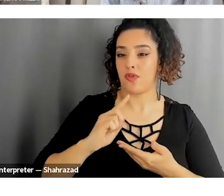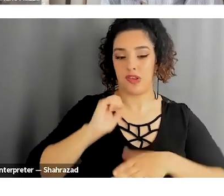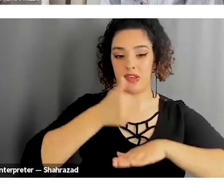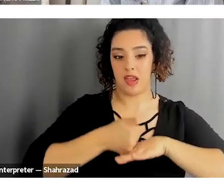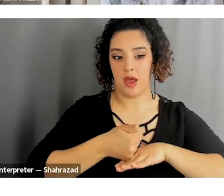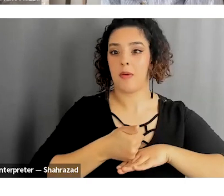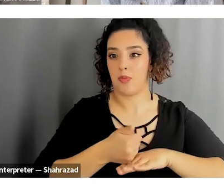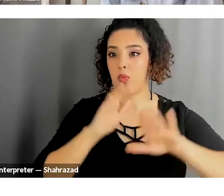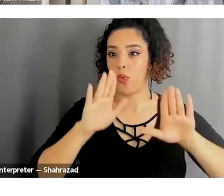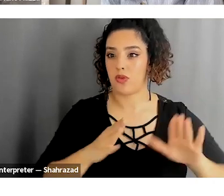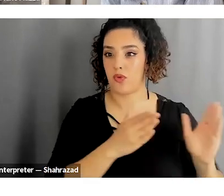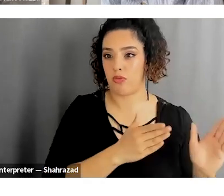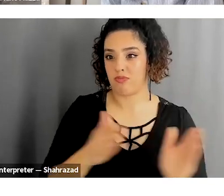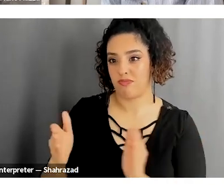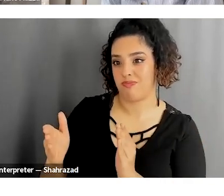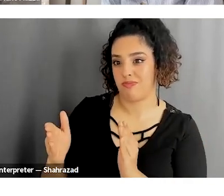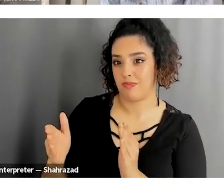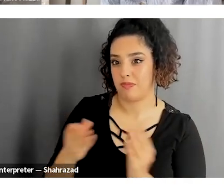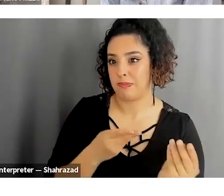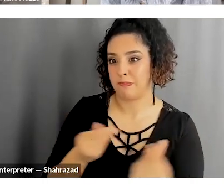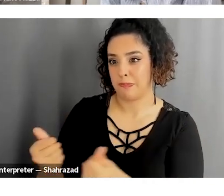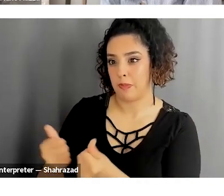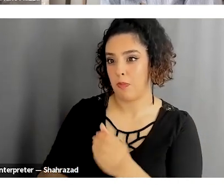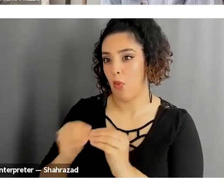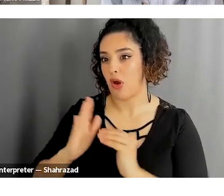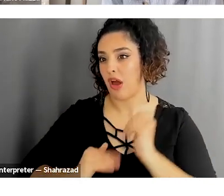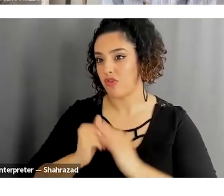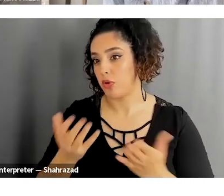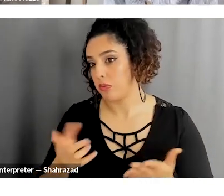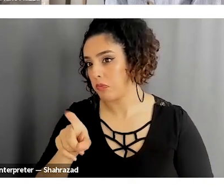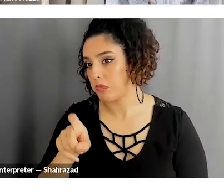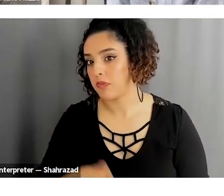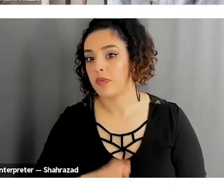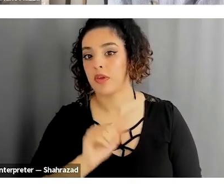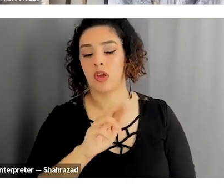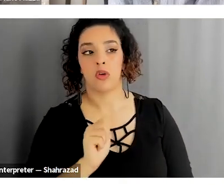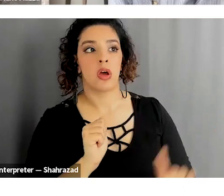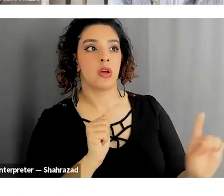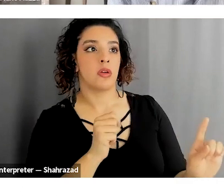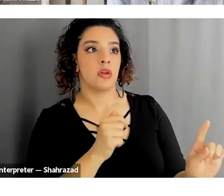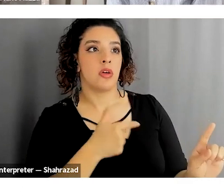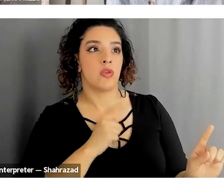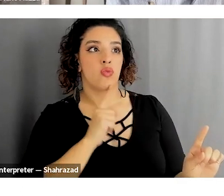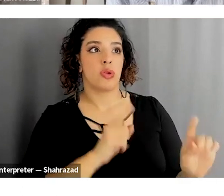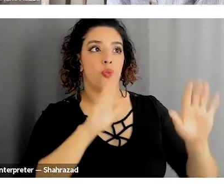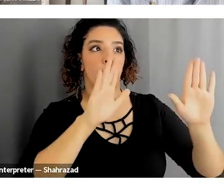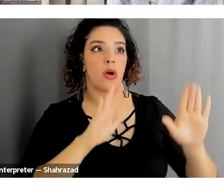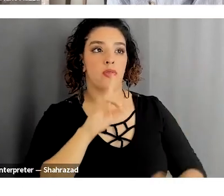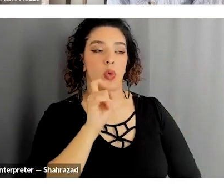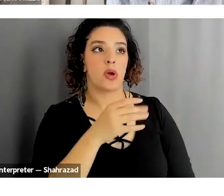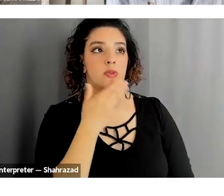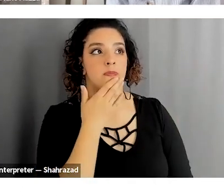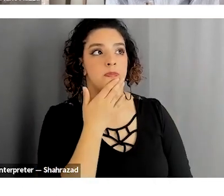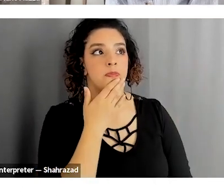It's a wonderful, wonderful, wonderful question. I think that it really depends on how much we would want to be